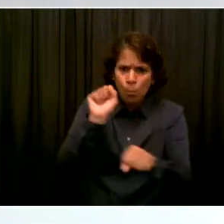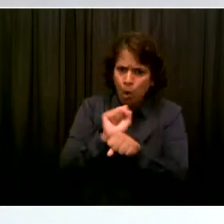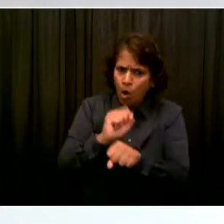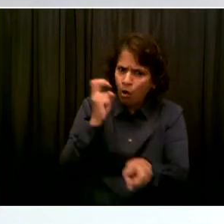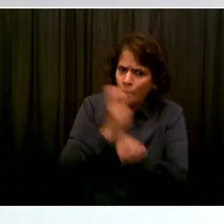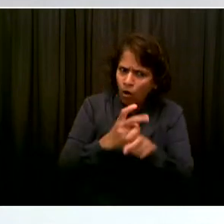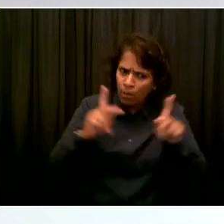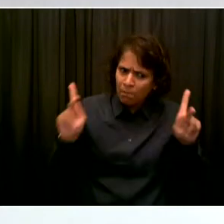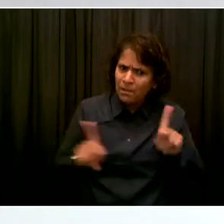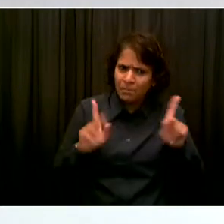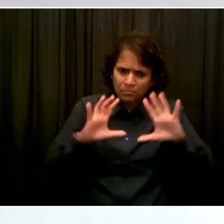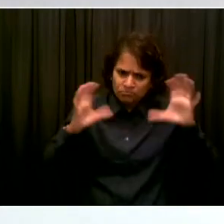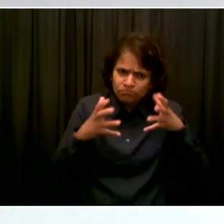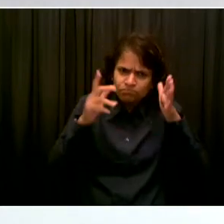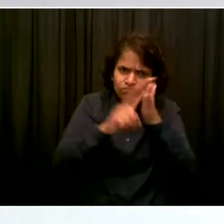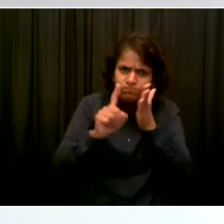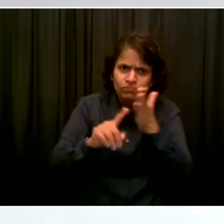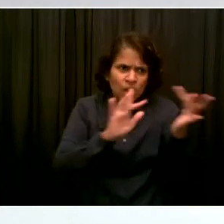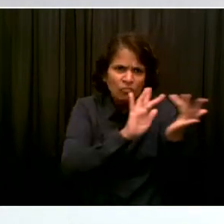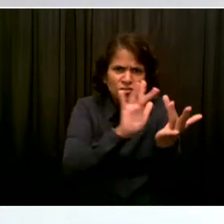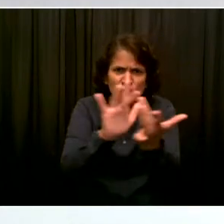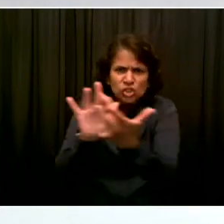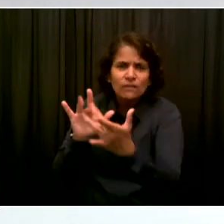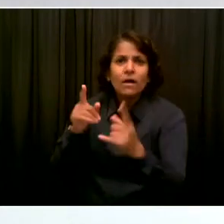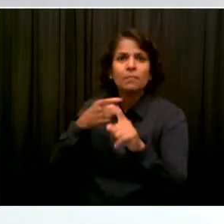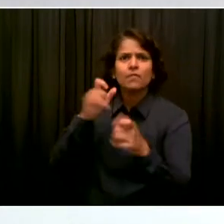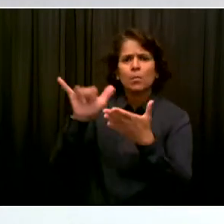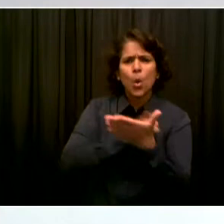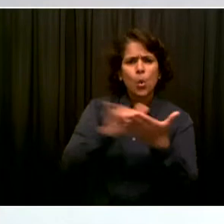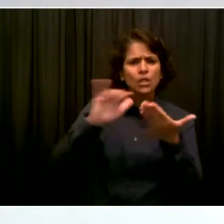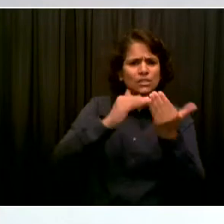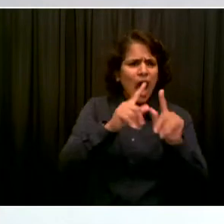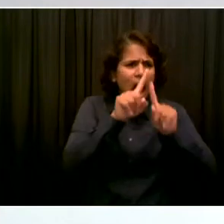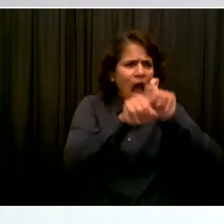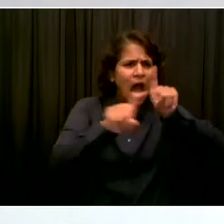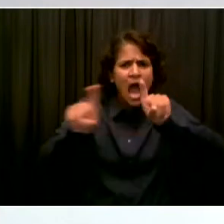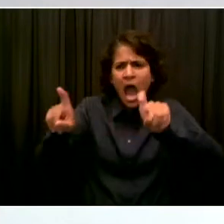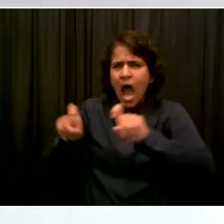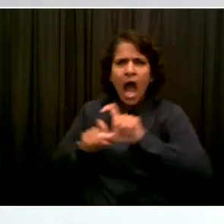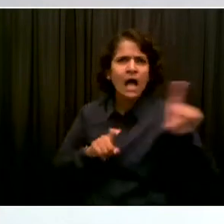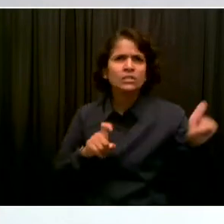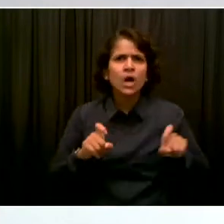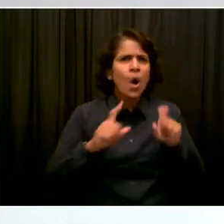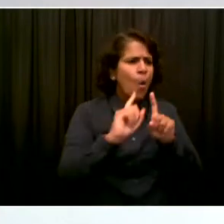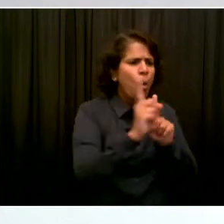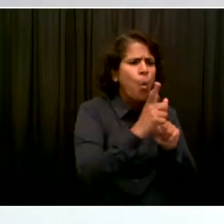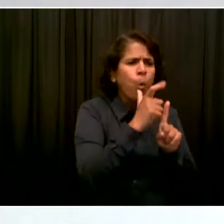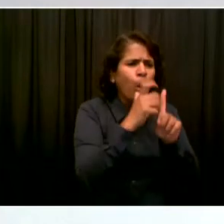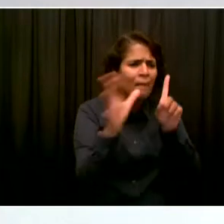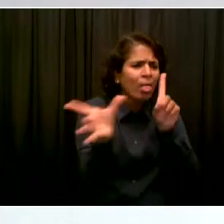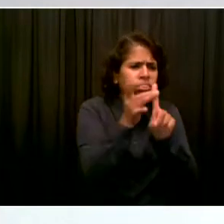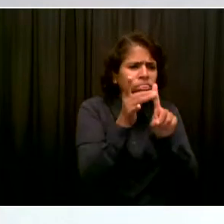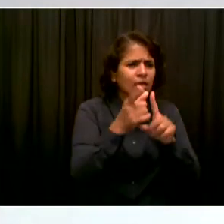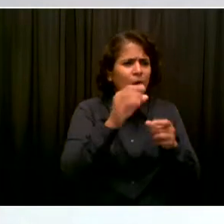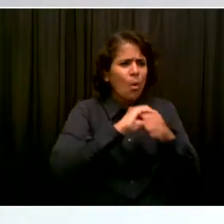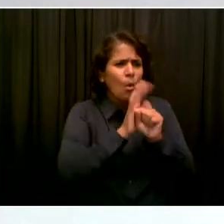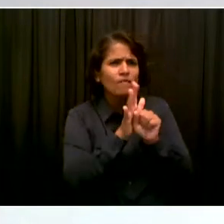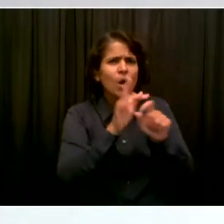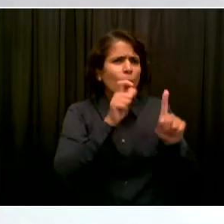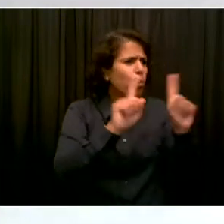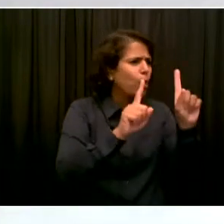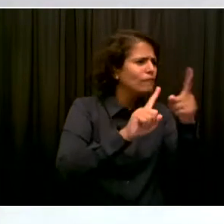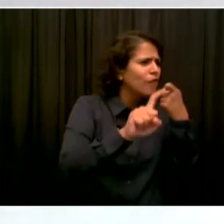from New York City and figuring out what their contacts are. This is one of our most effective ways of preventing